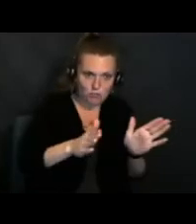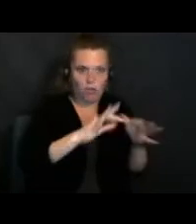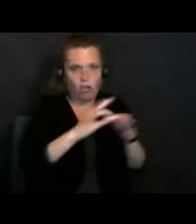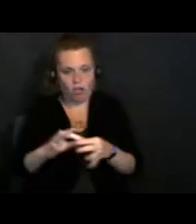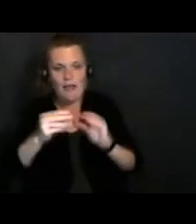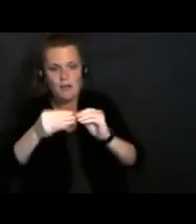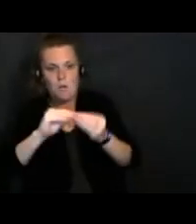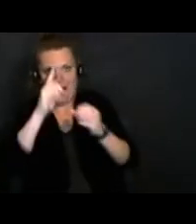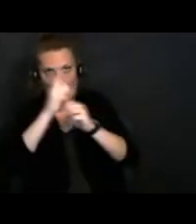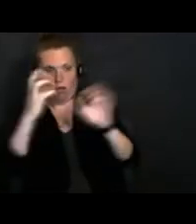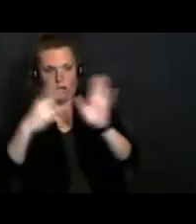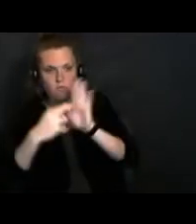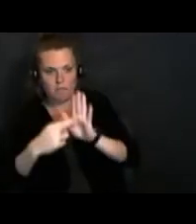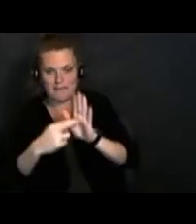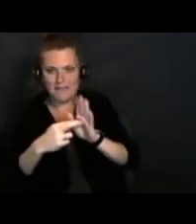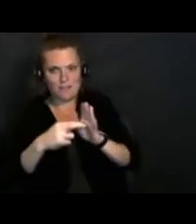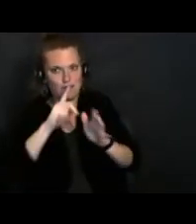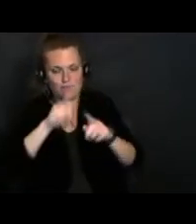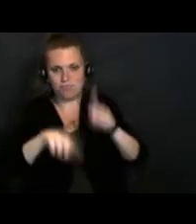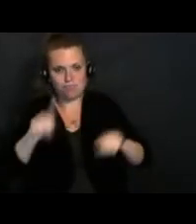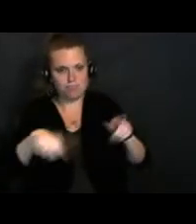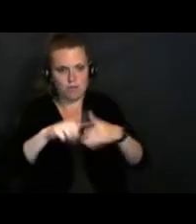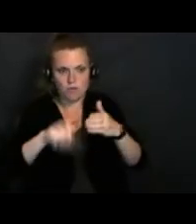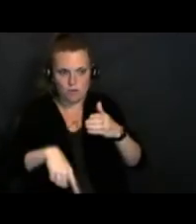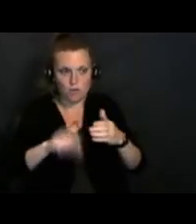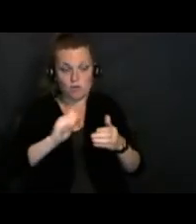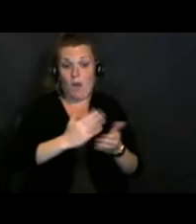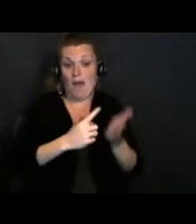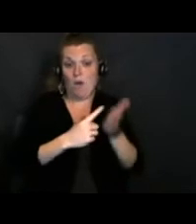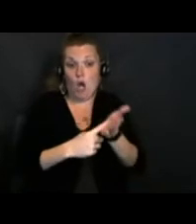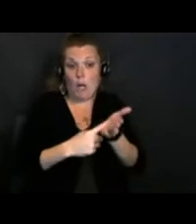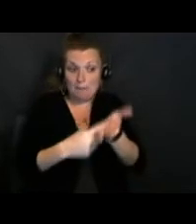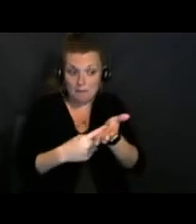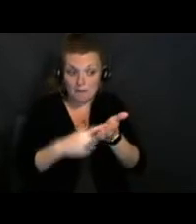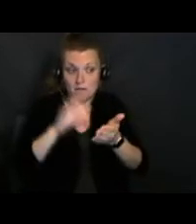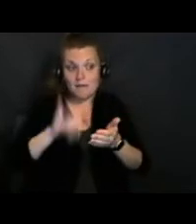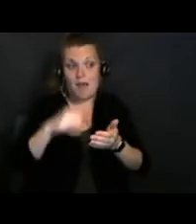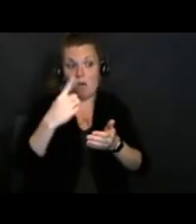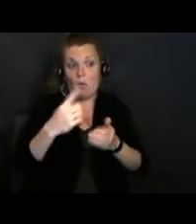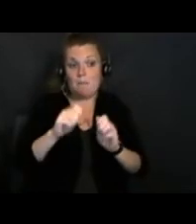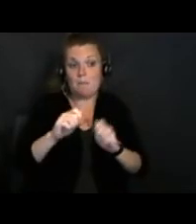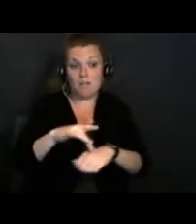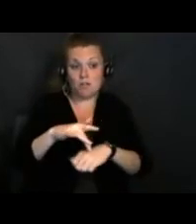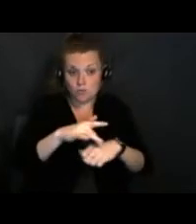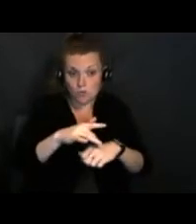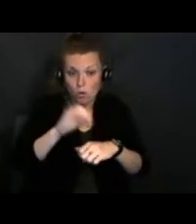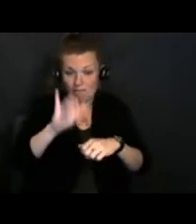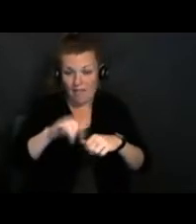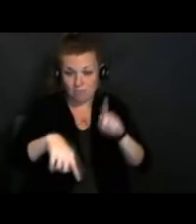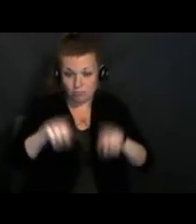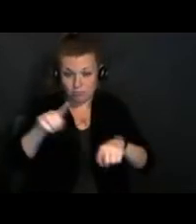numerical representation. And the argument here is that a potential source of such inconsistency could come